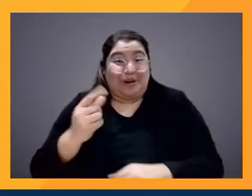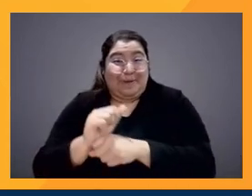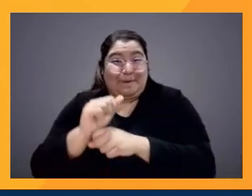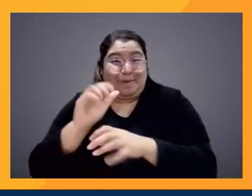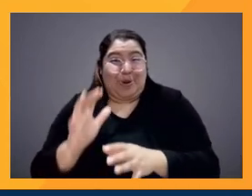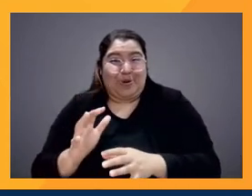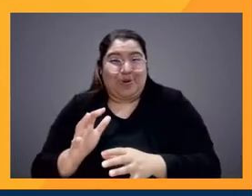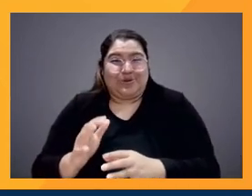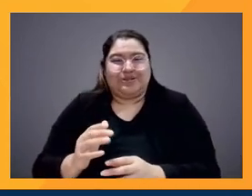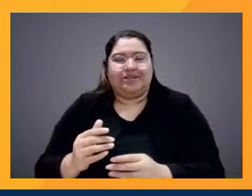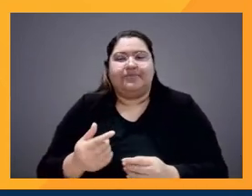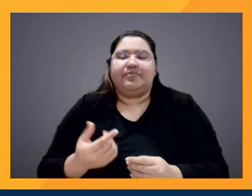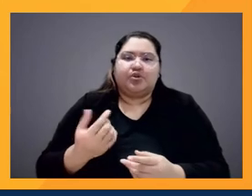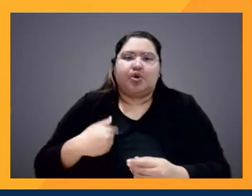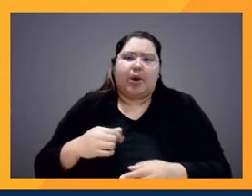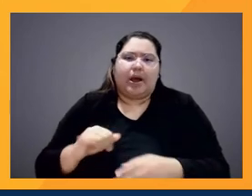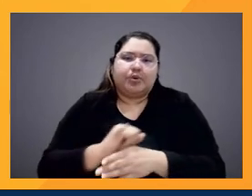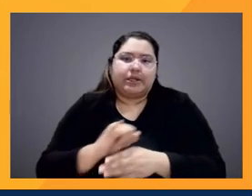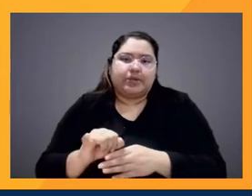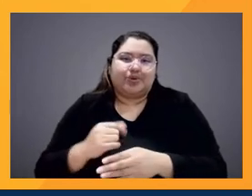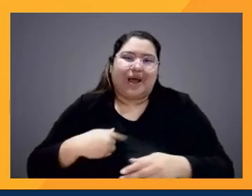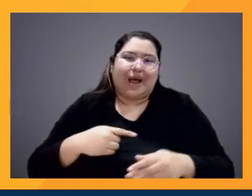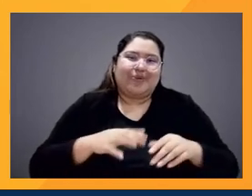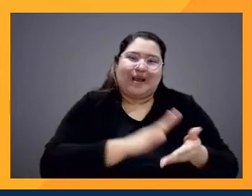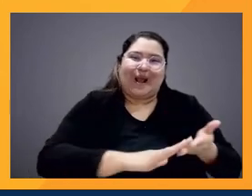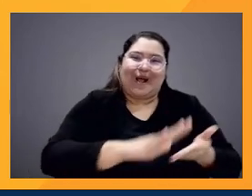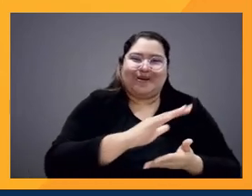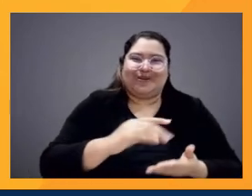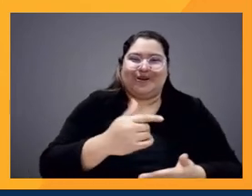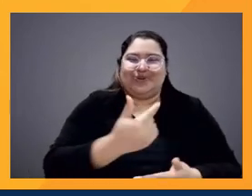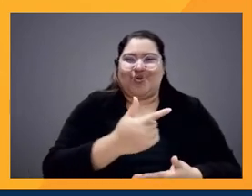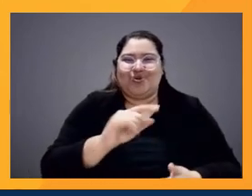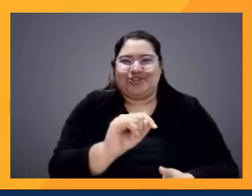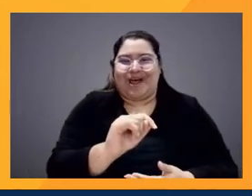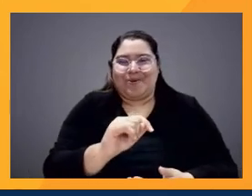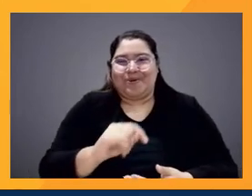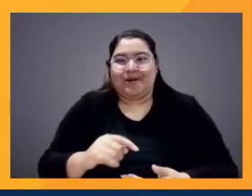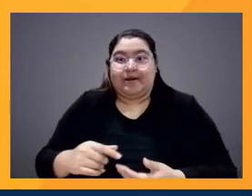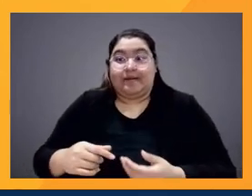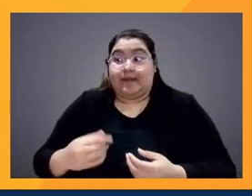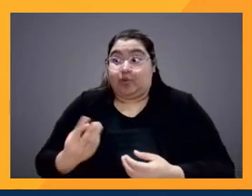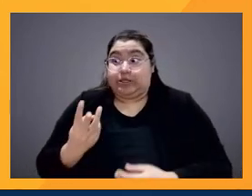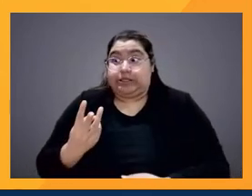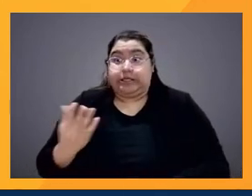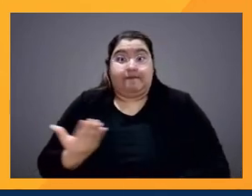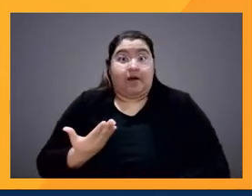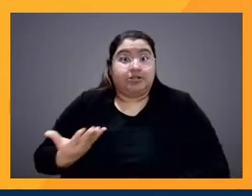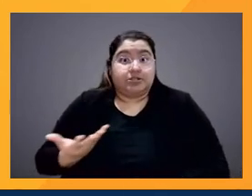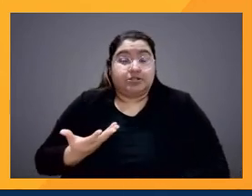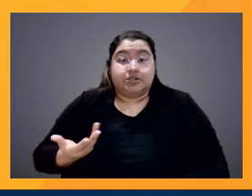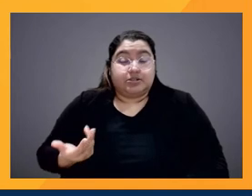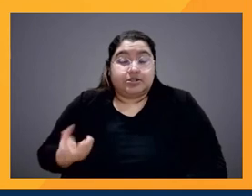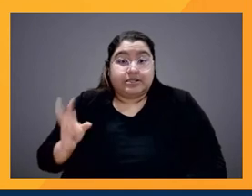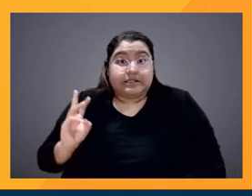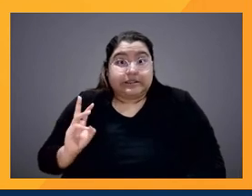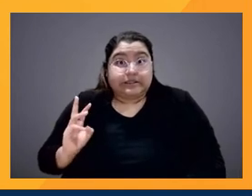I was listening to Marissa's answer to the other question, to the last question, with a lot of interest, and I resonate with so much what you